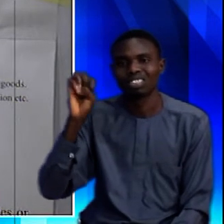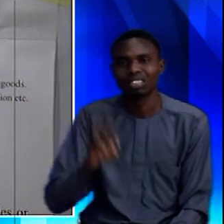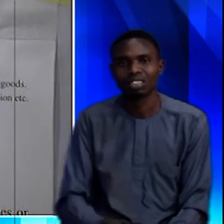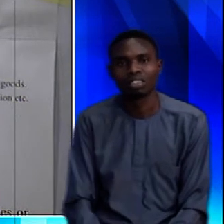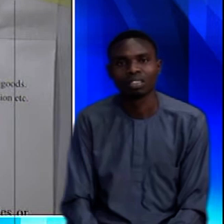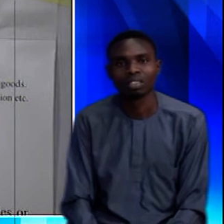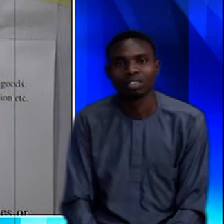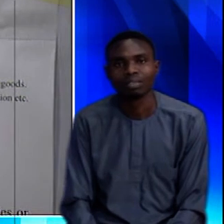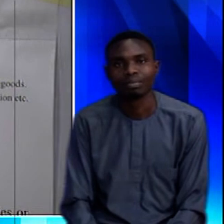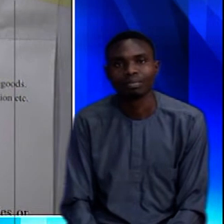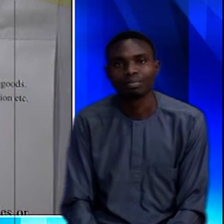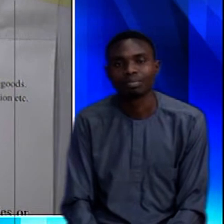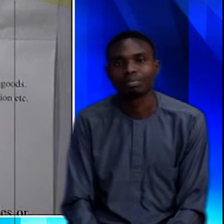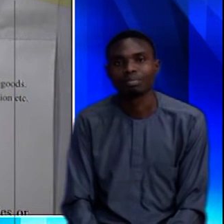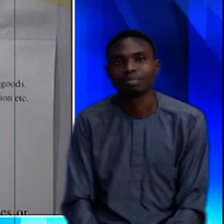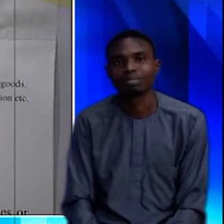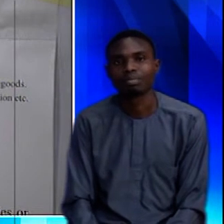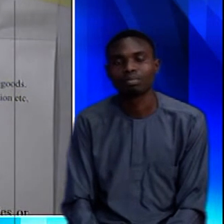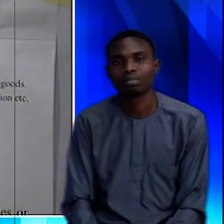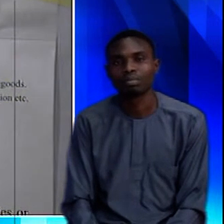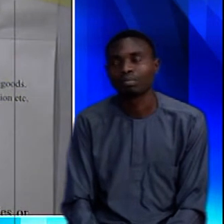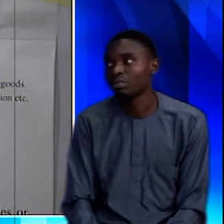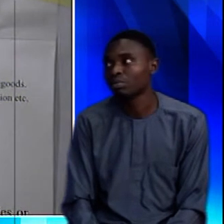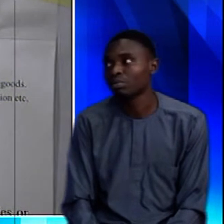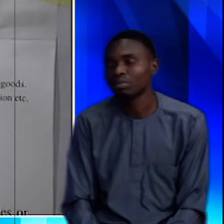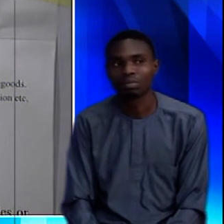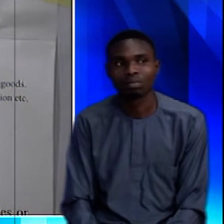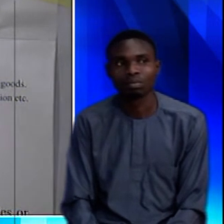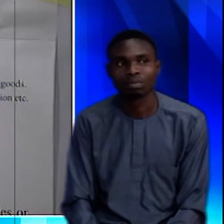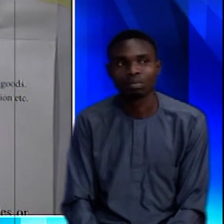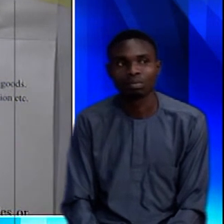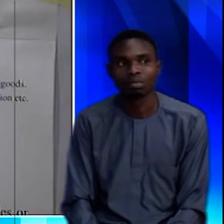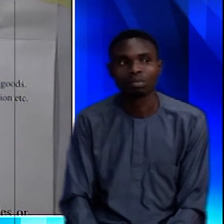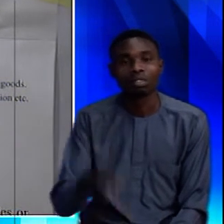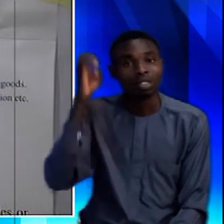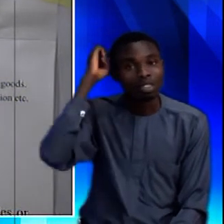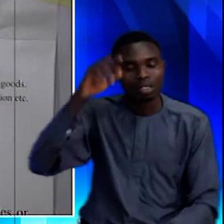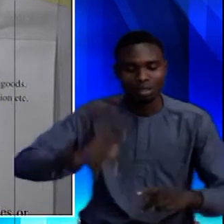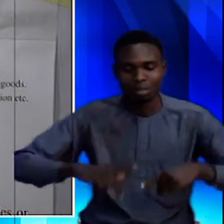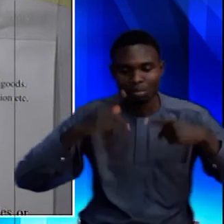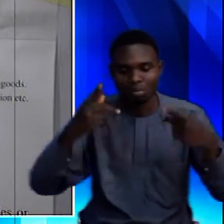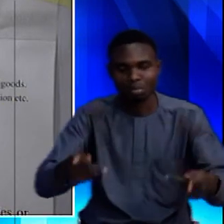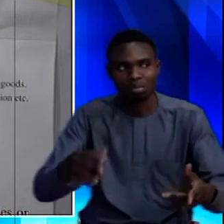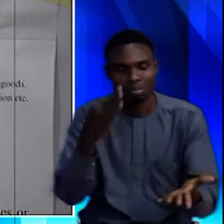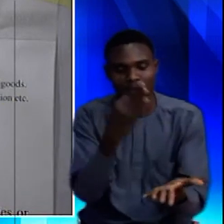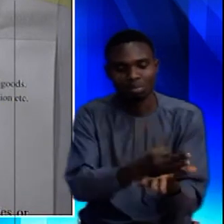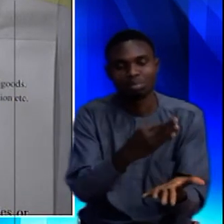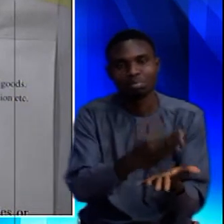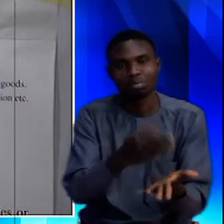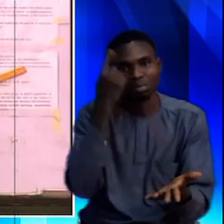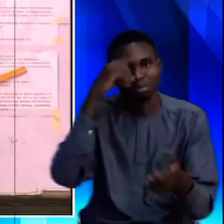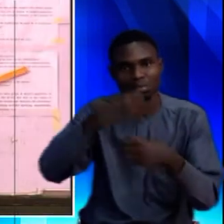sunlight and the water. They also have what? He provides funds for the manufacturer to